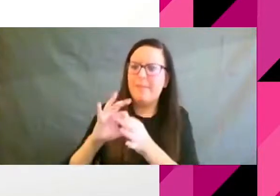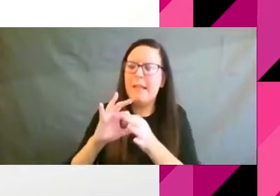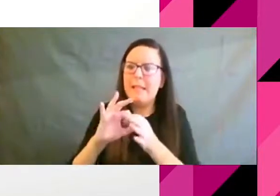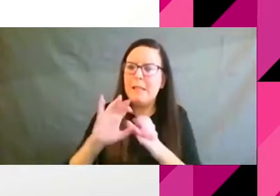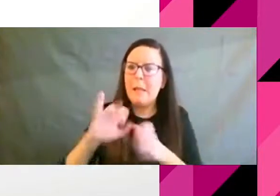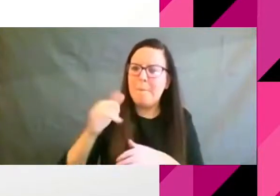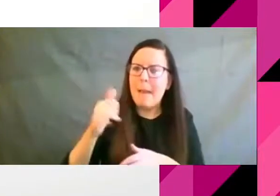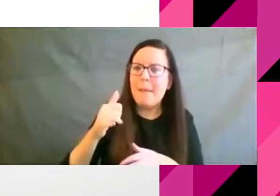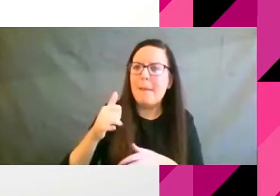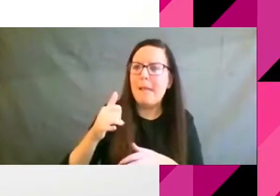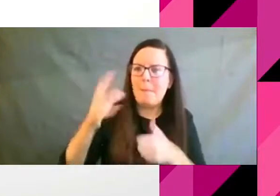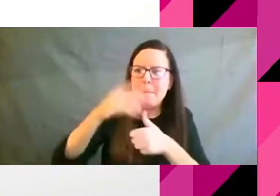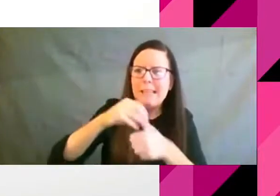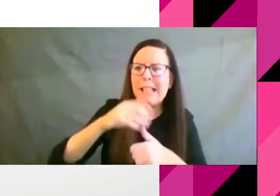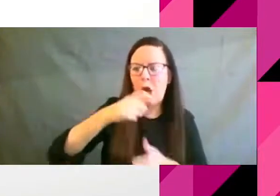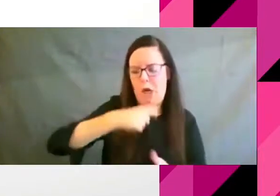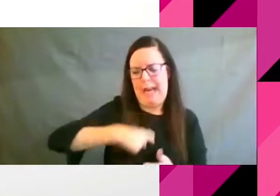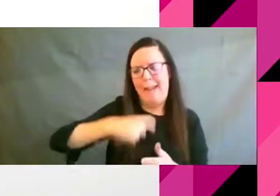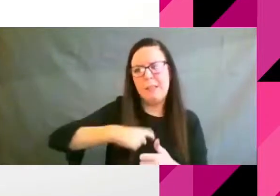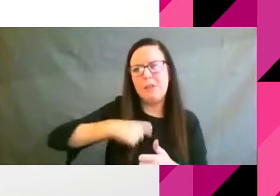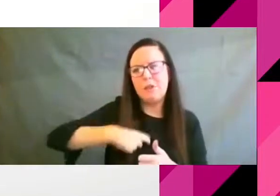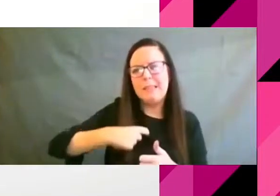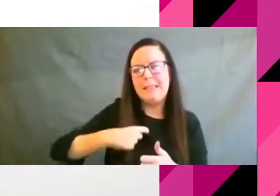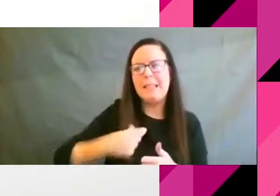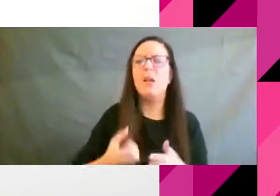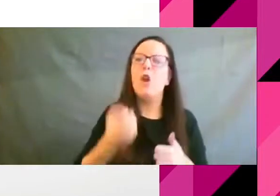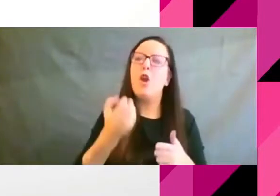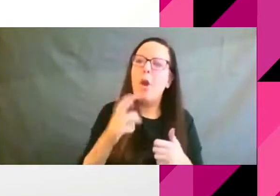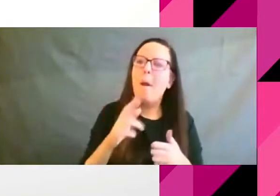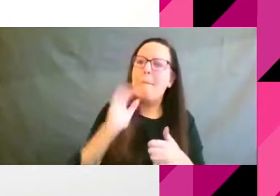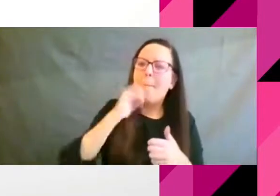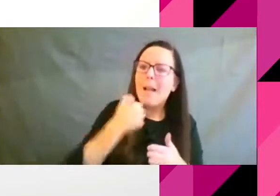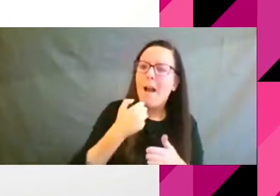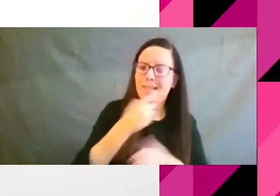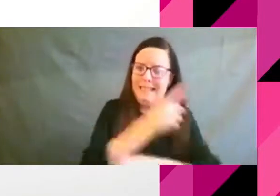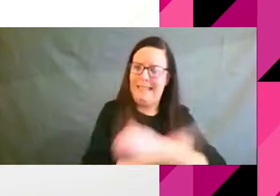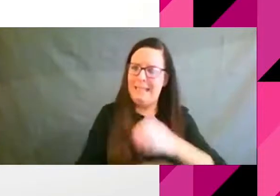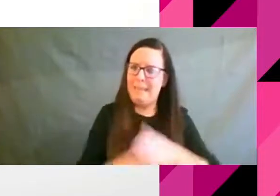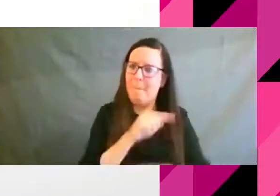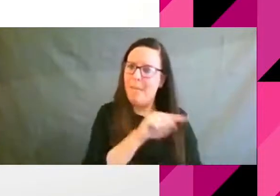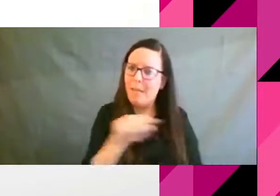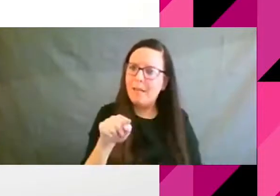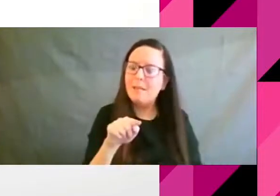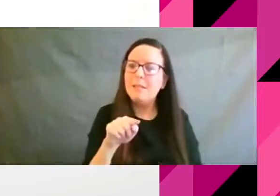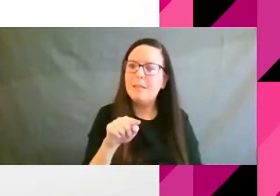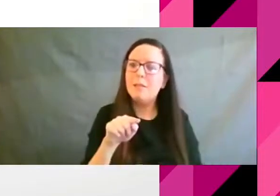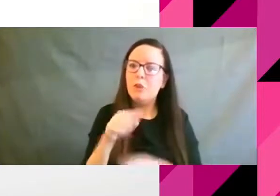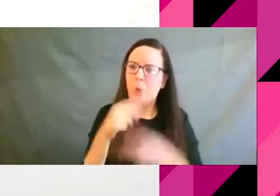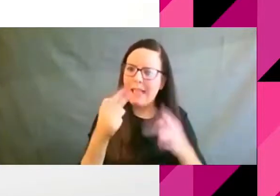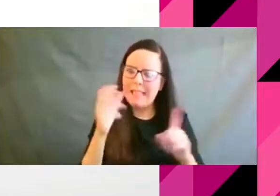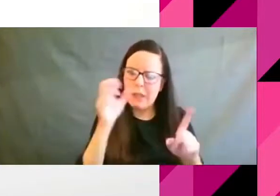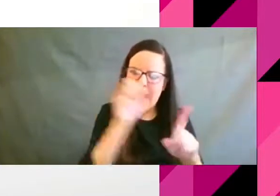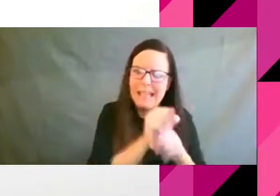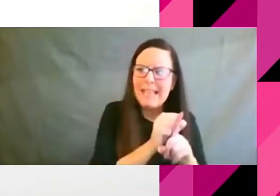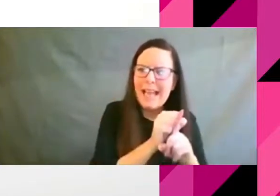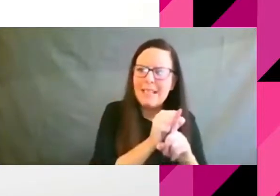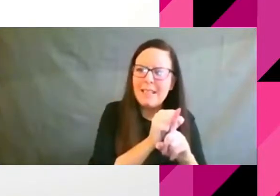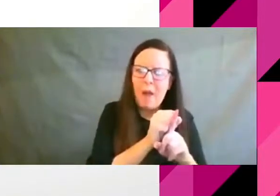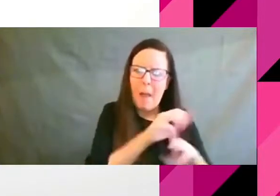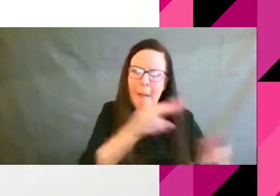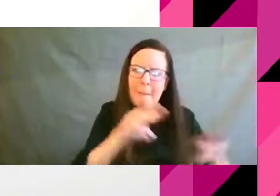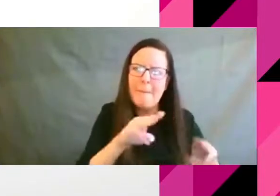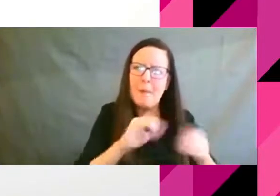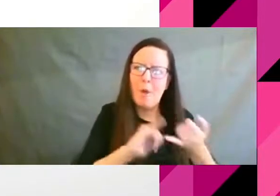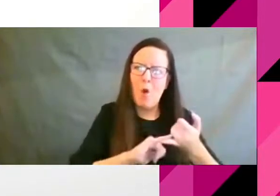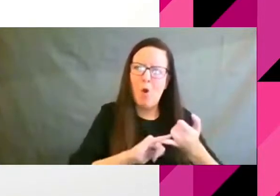identity characteristic, including those targeted because of their disability, are identified as perpetrators of hate crime. This legislation